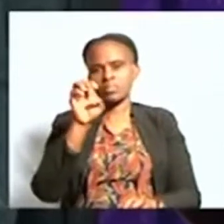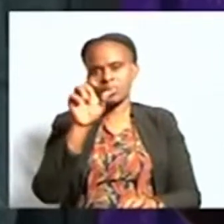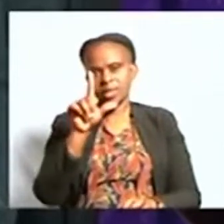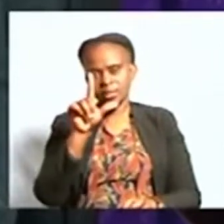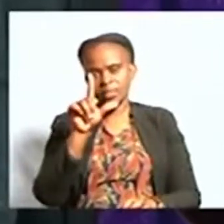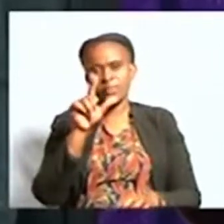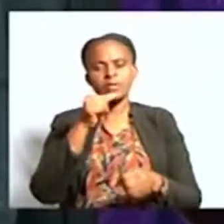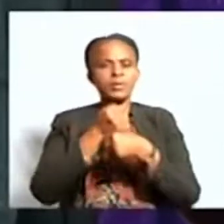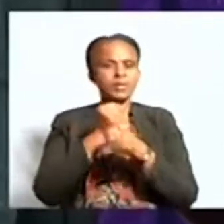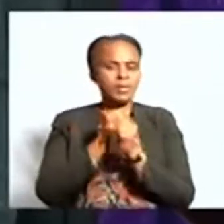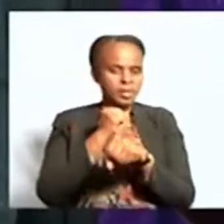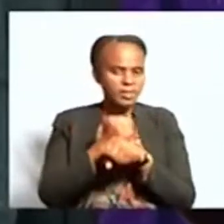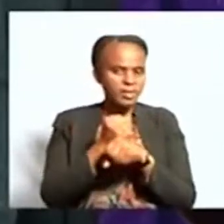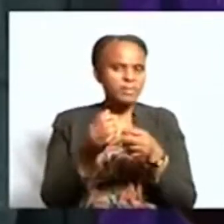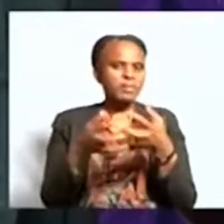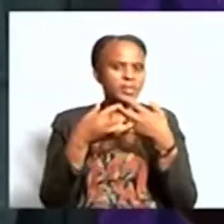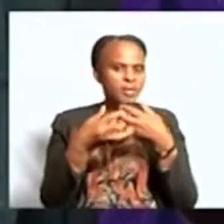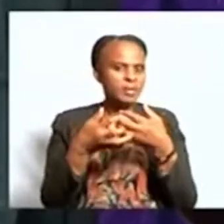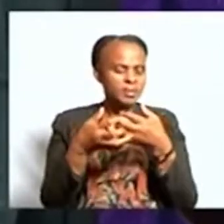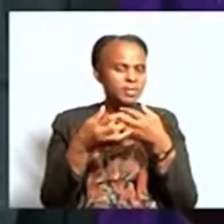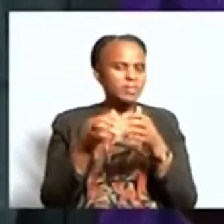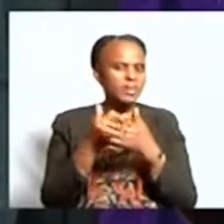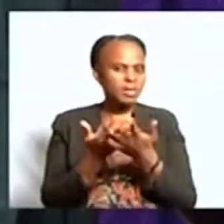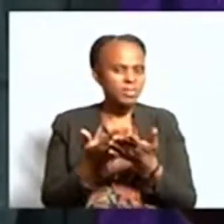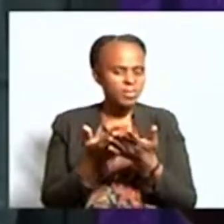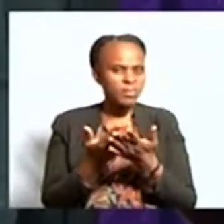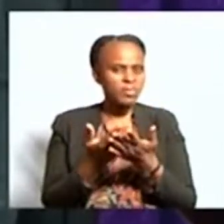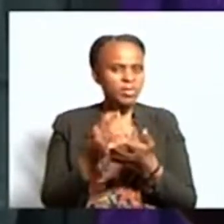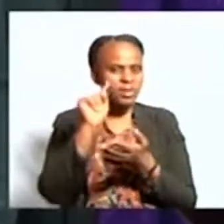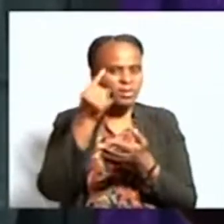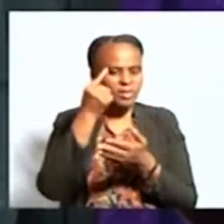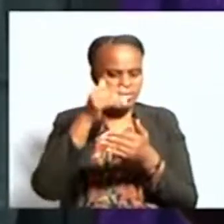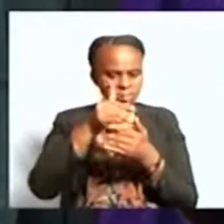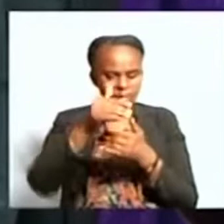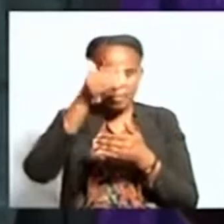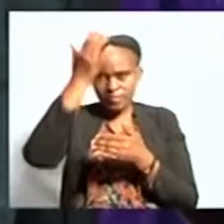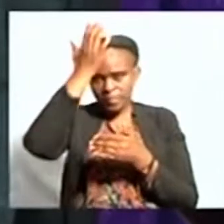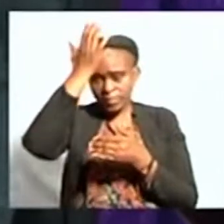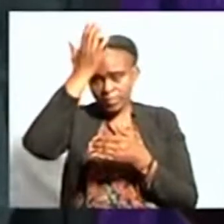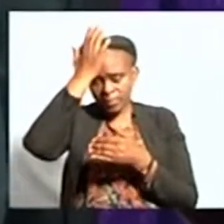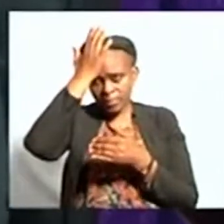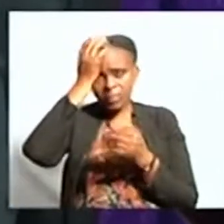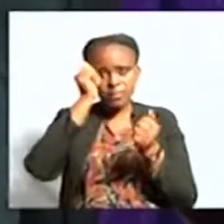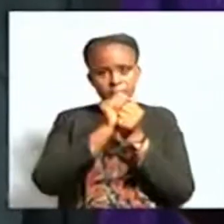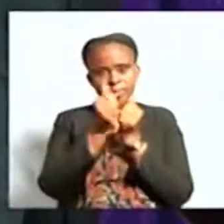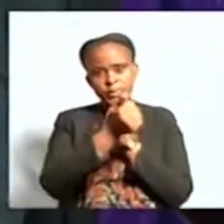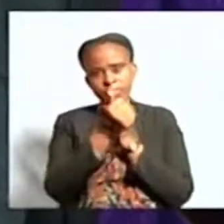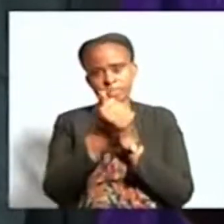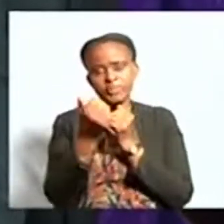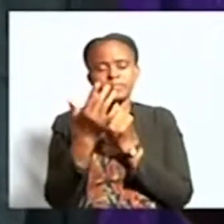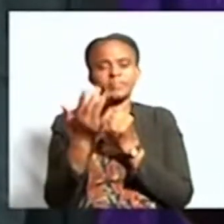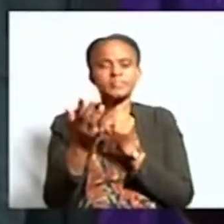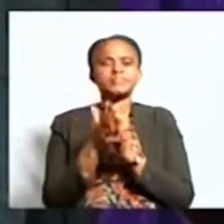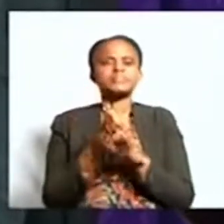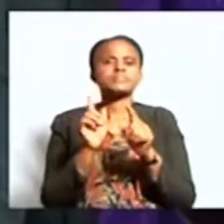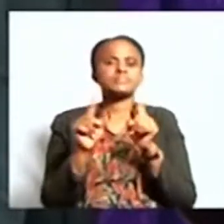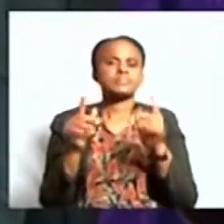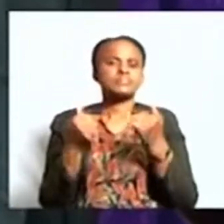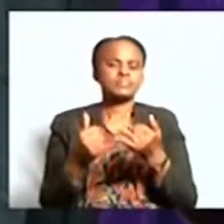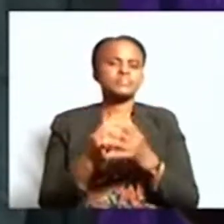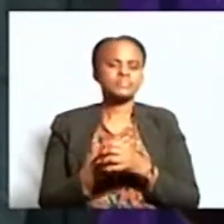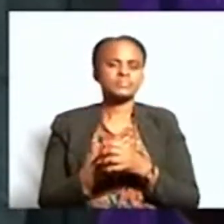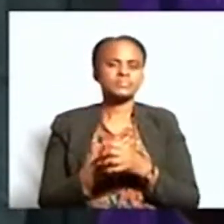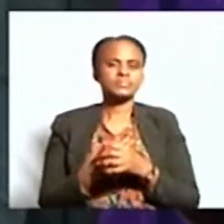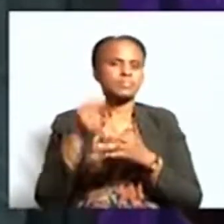make, engine capacity, first registration date, among others. However,